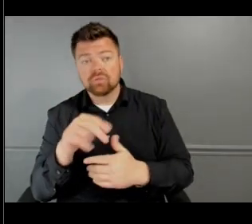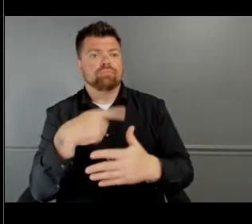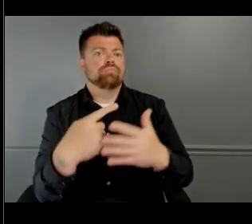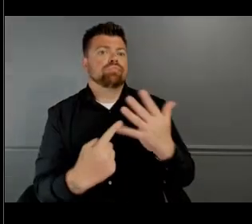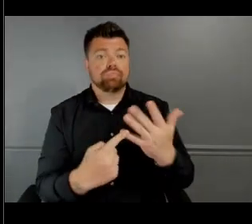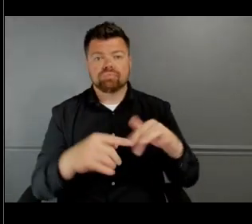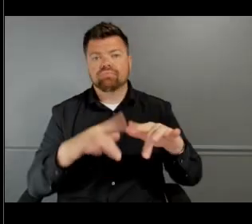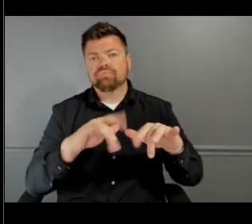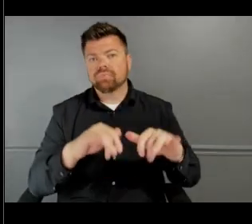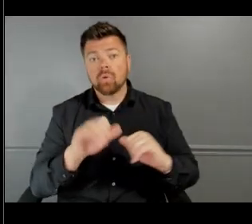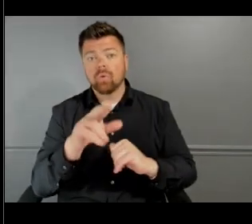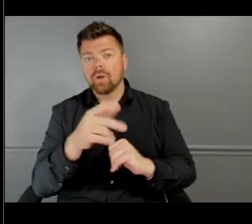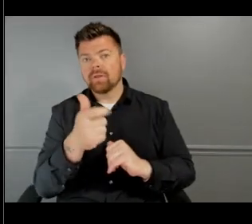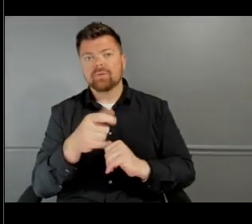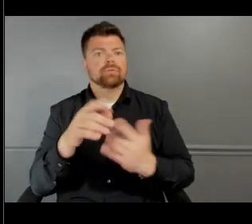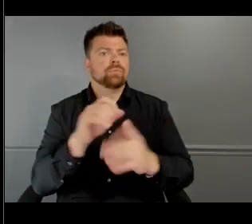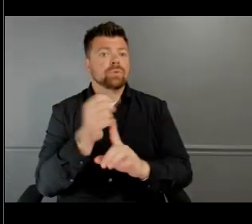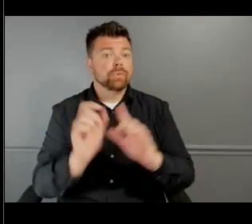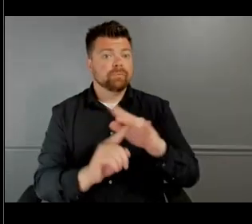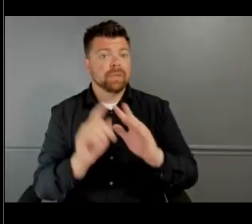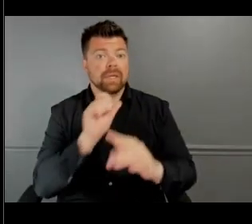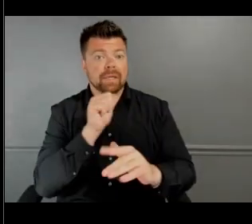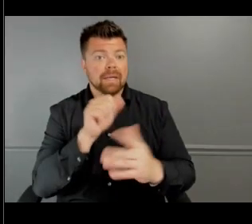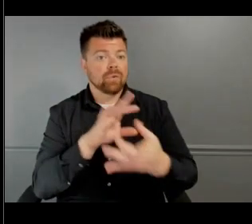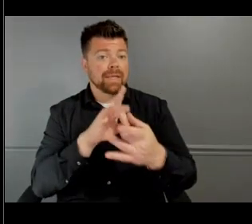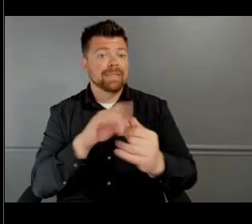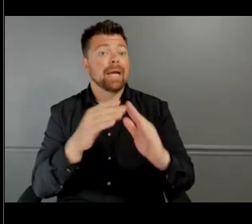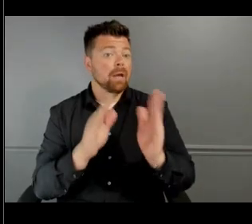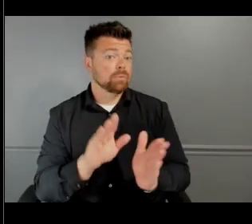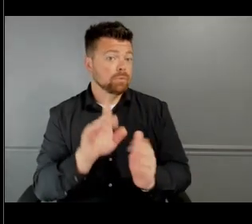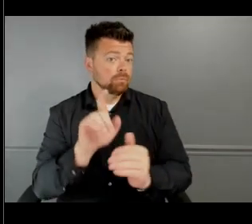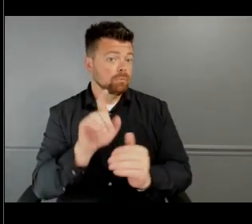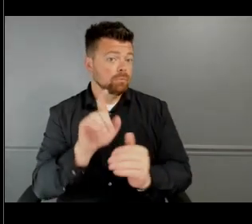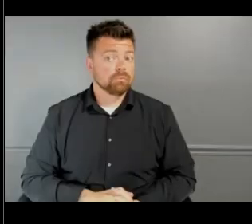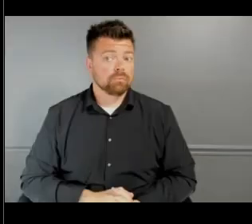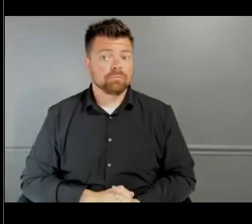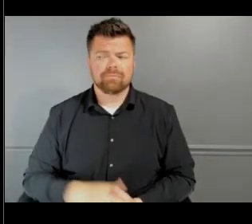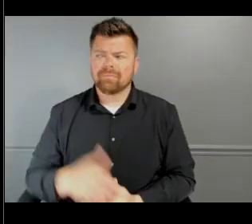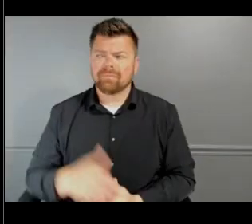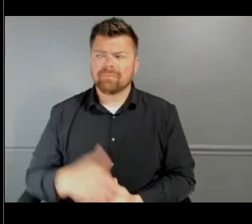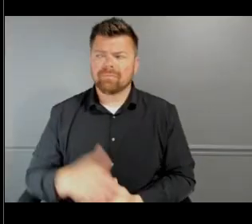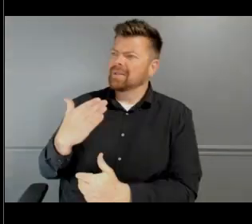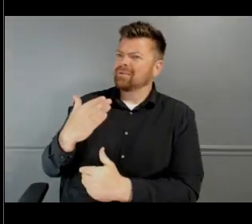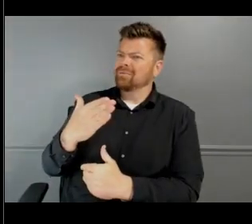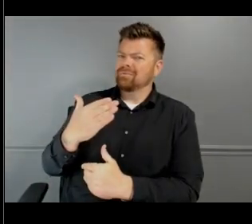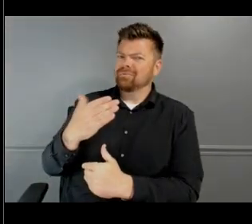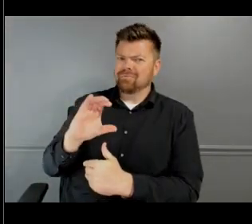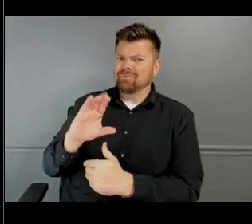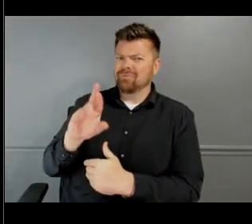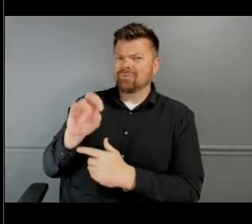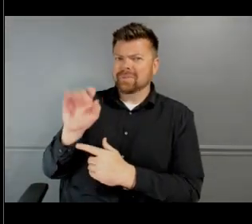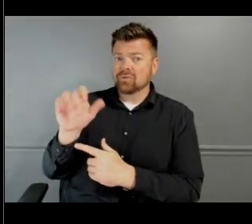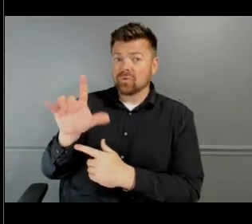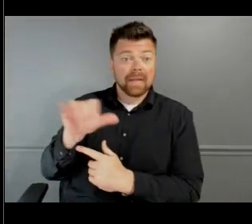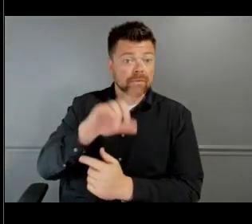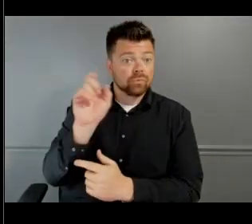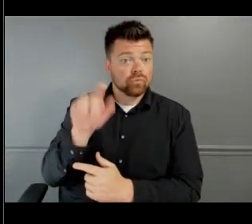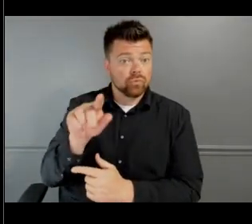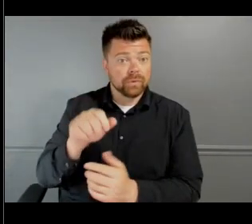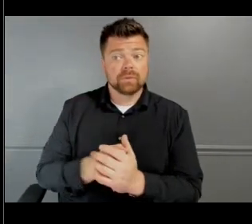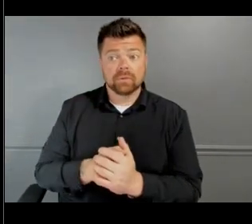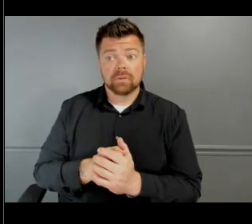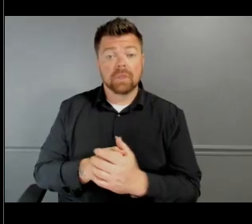or factors that do not relate to housing? Thank you for that, Crystal. So this question is